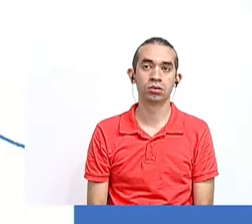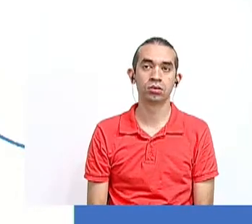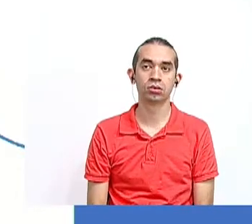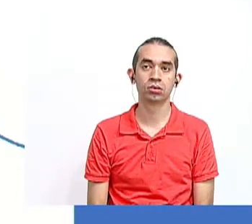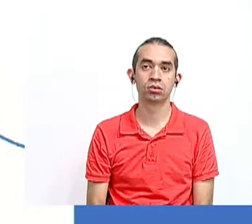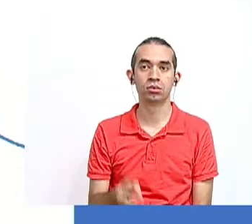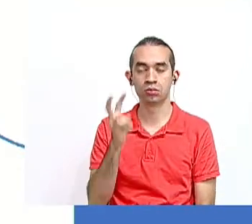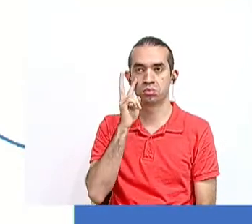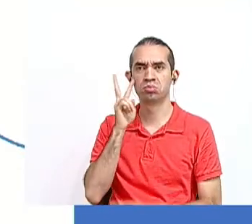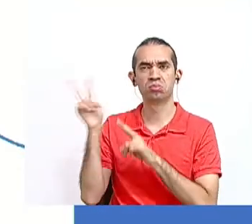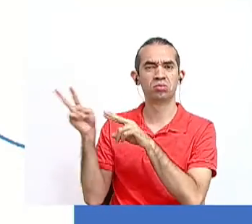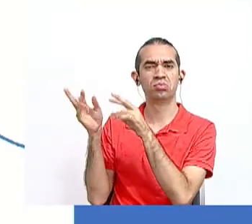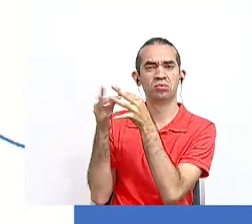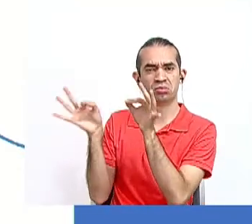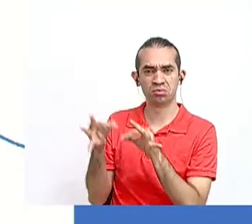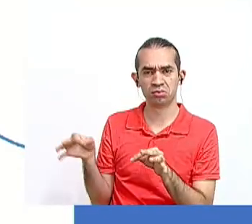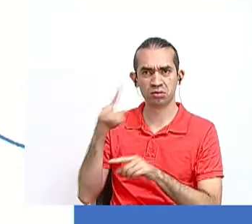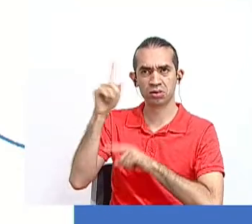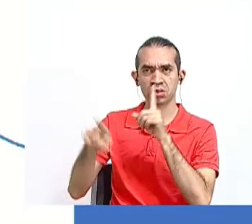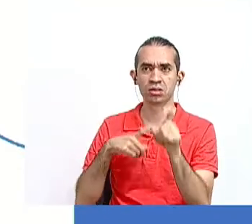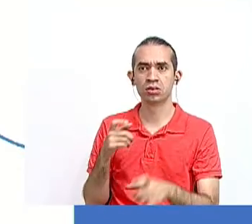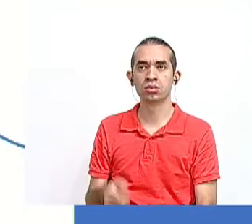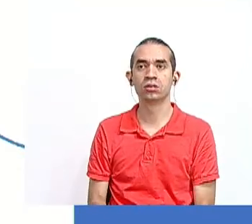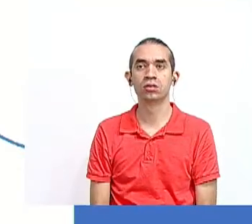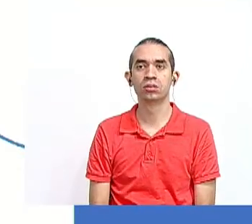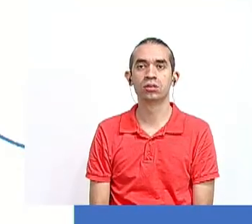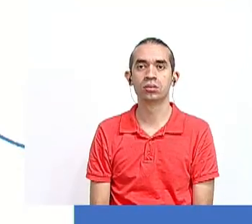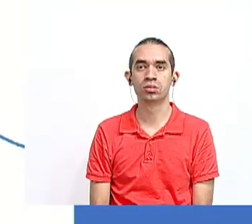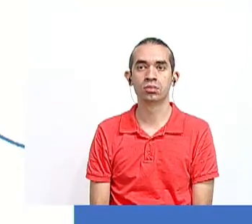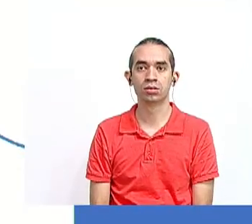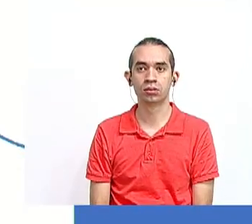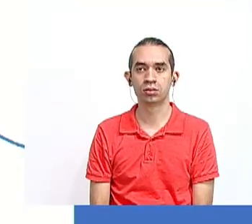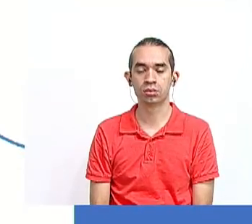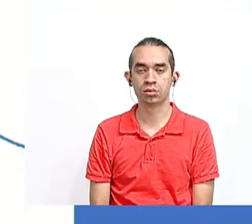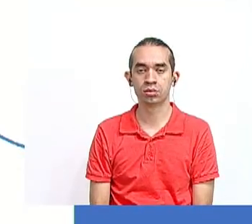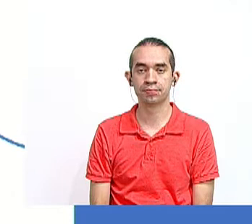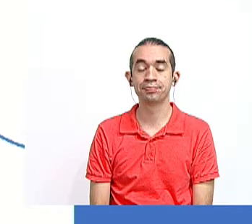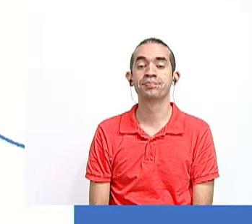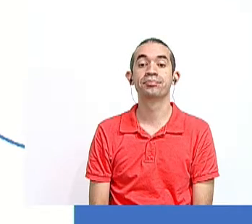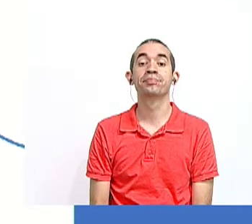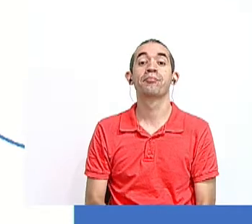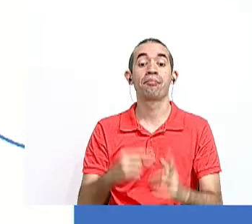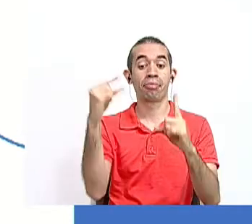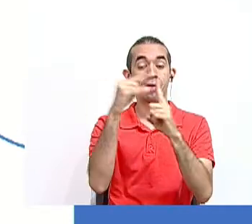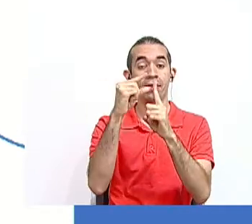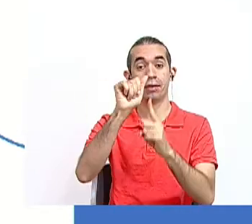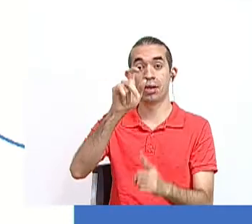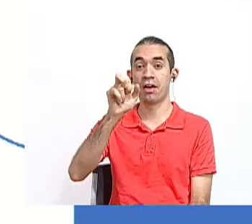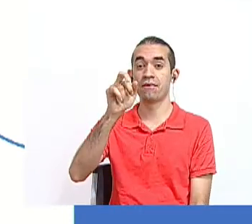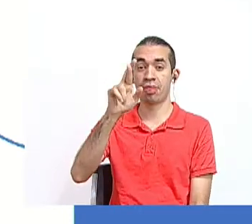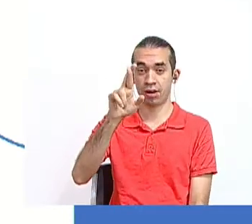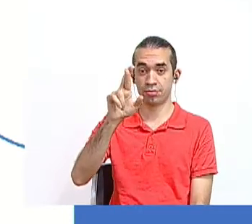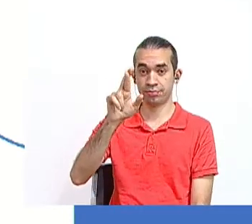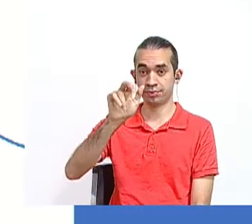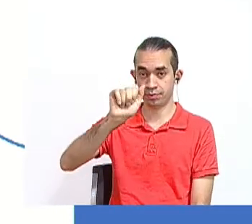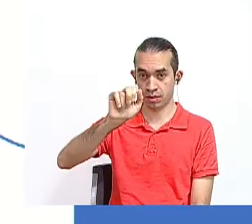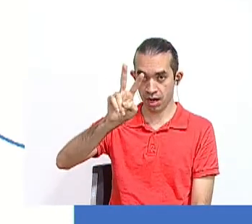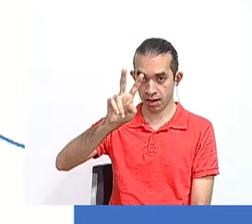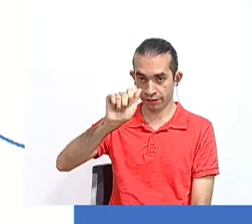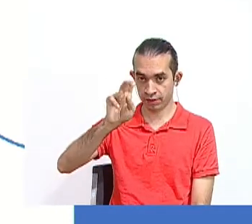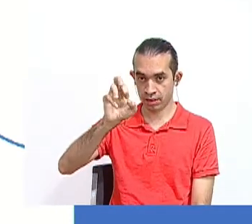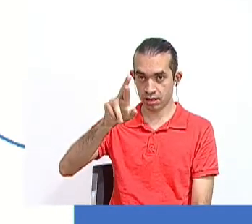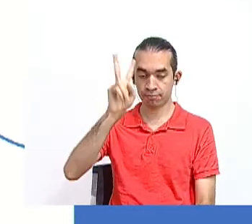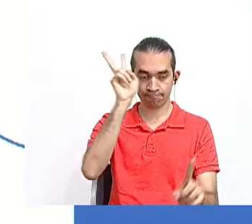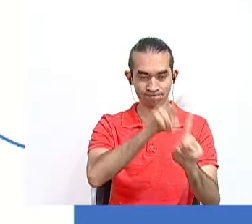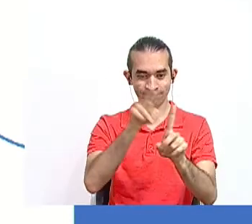the question that I have prepared for you. What are the two contexts the reporters mention for the word avatar to be